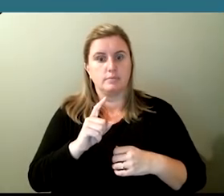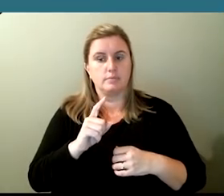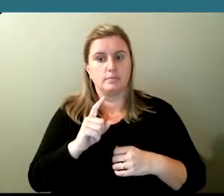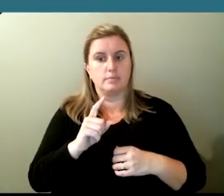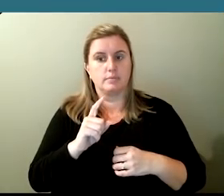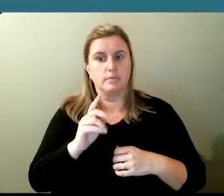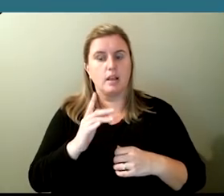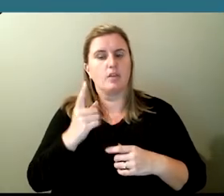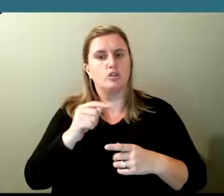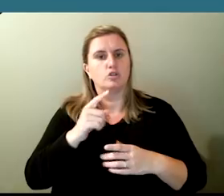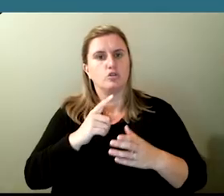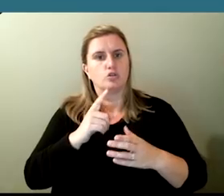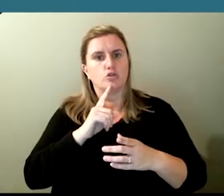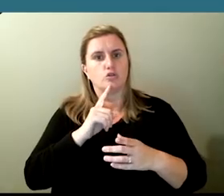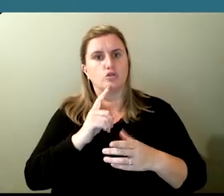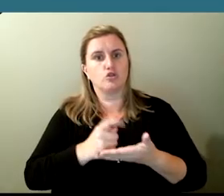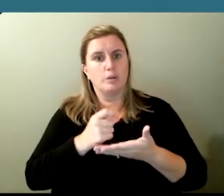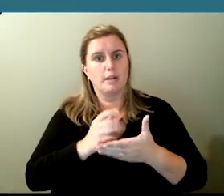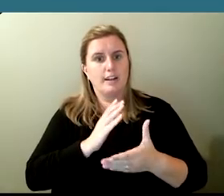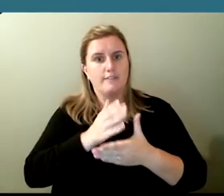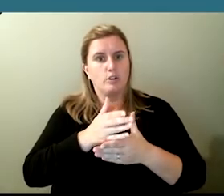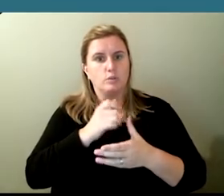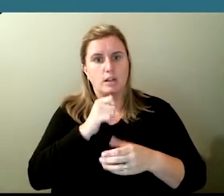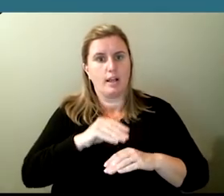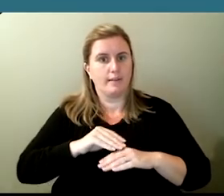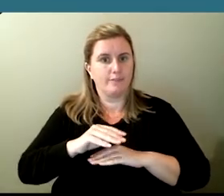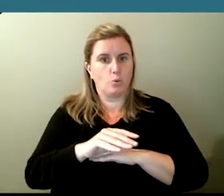that treatment interference would not influence